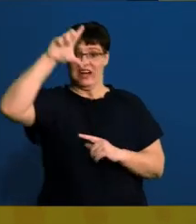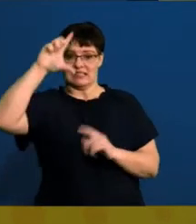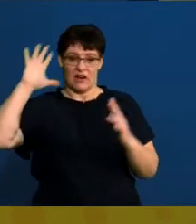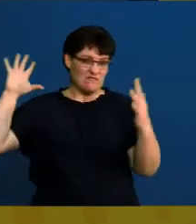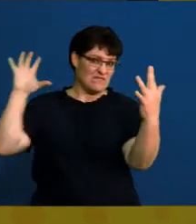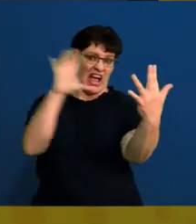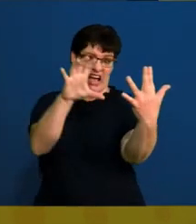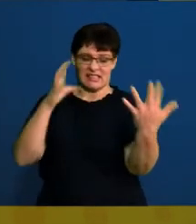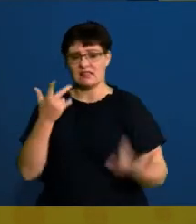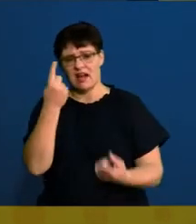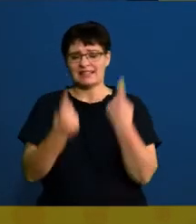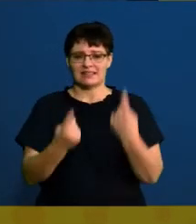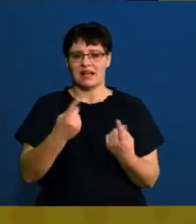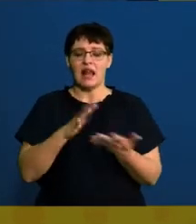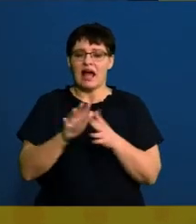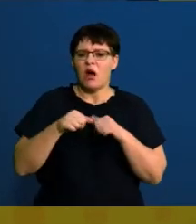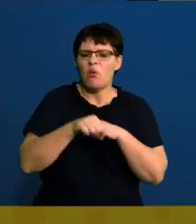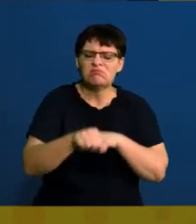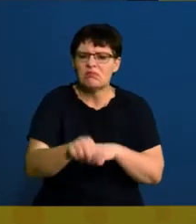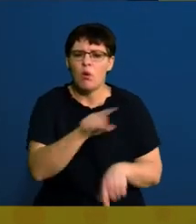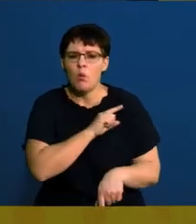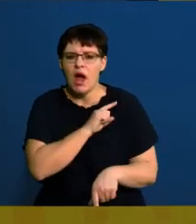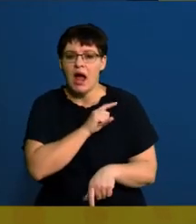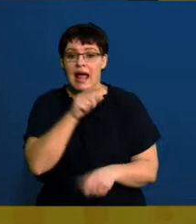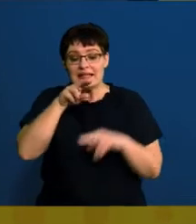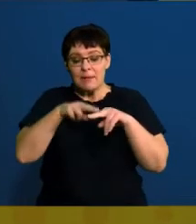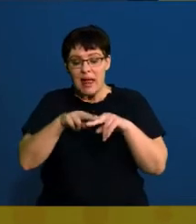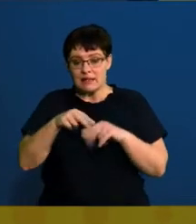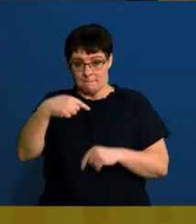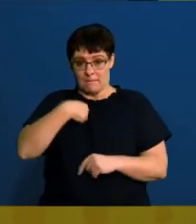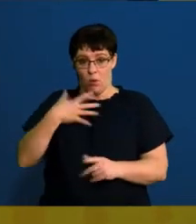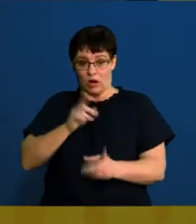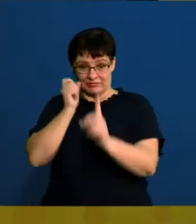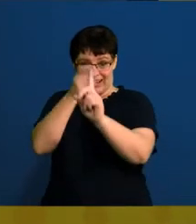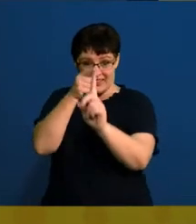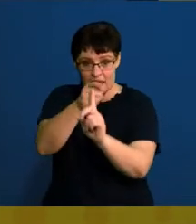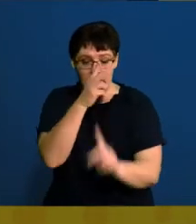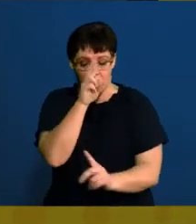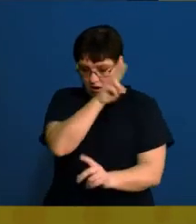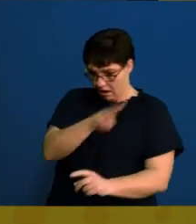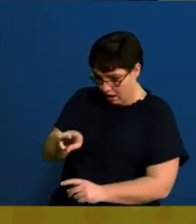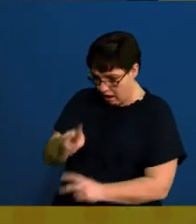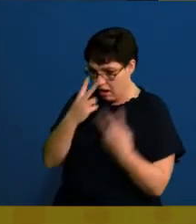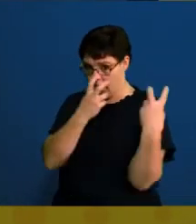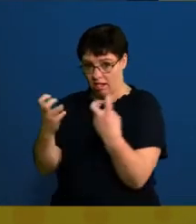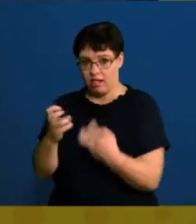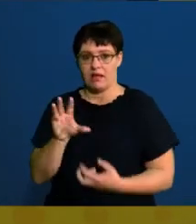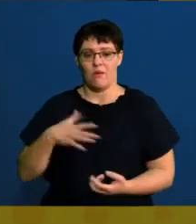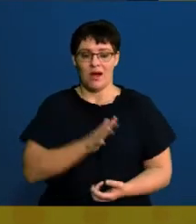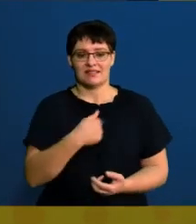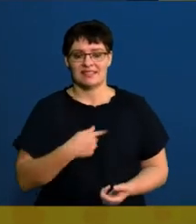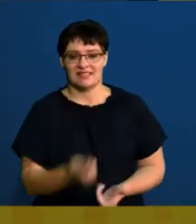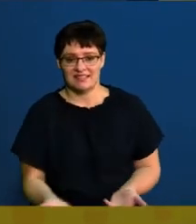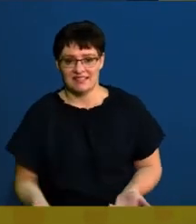They all put in there strategically to obviously create an effective advert. Okay, so we need to take note of